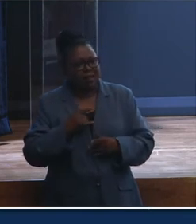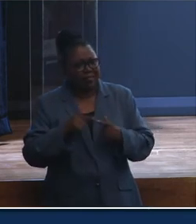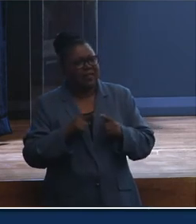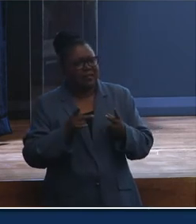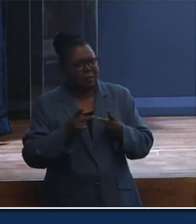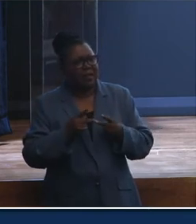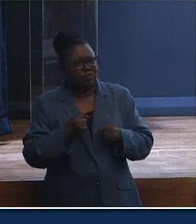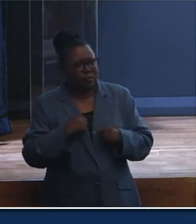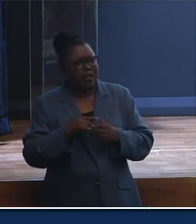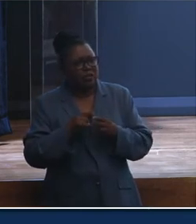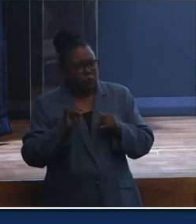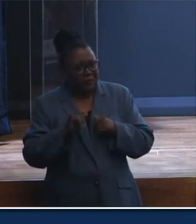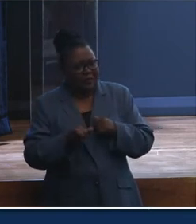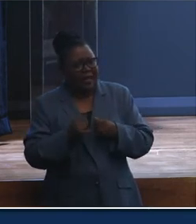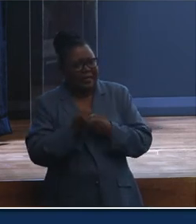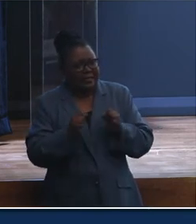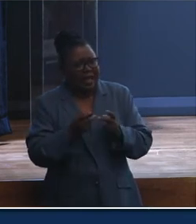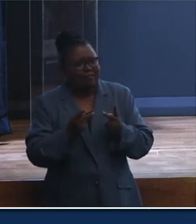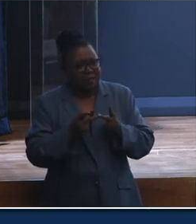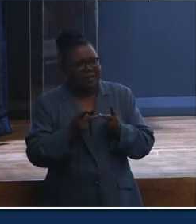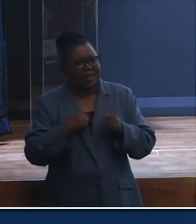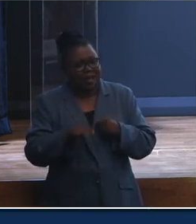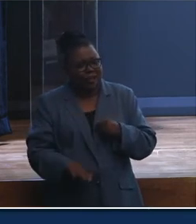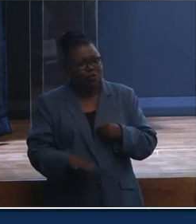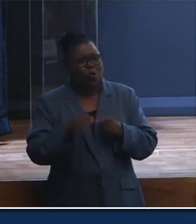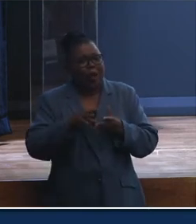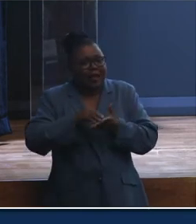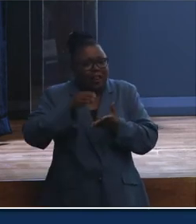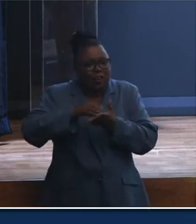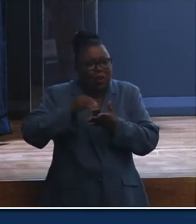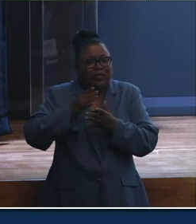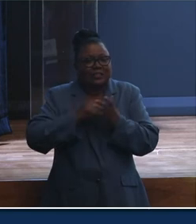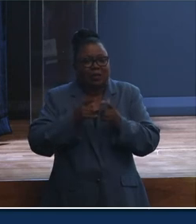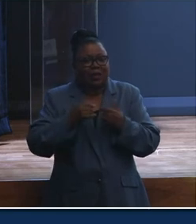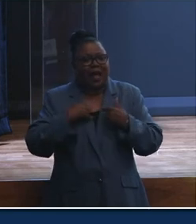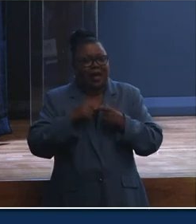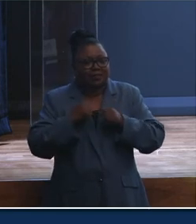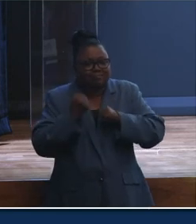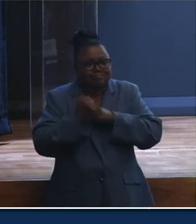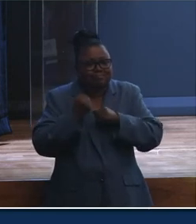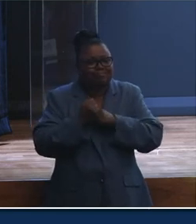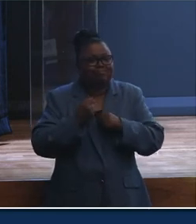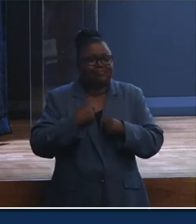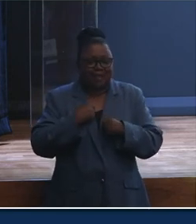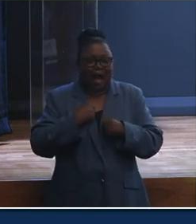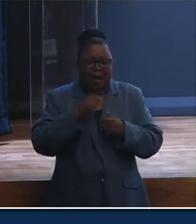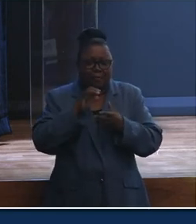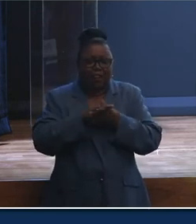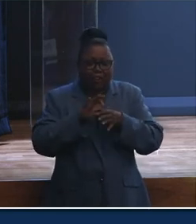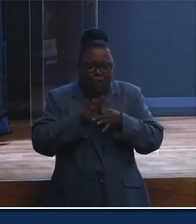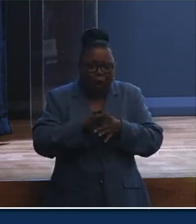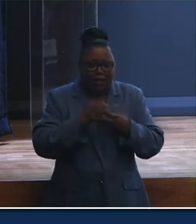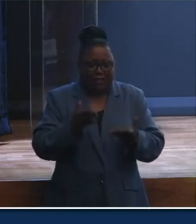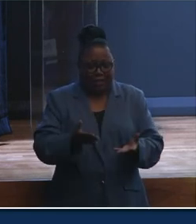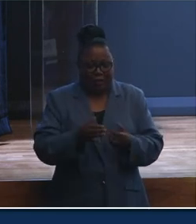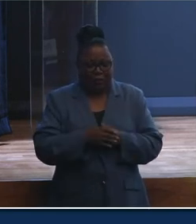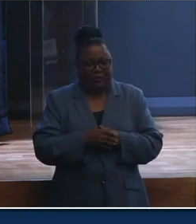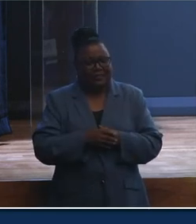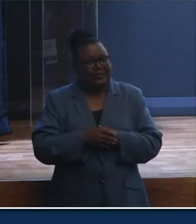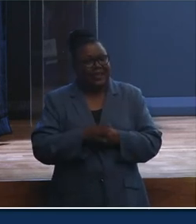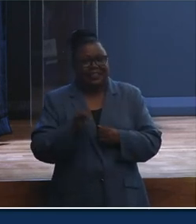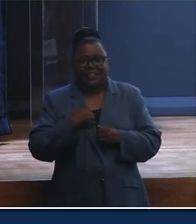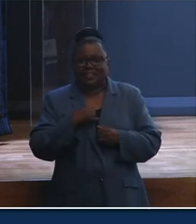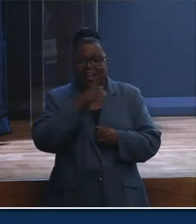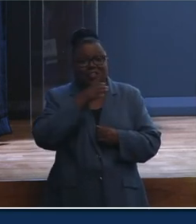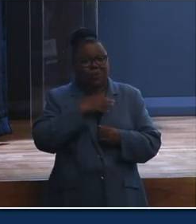is a place for me, this is a safe place that I can grow, I can learn, that someone has my back, that I belong here. Just